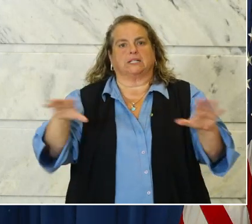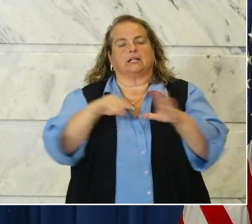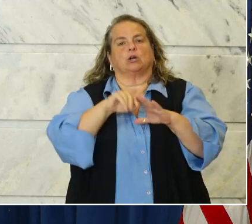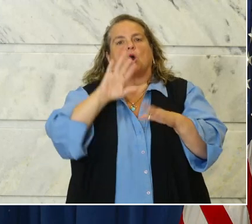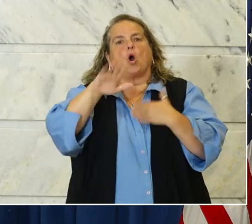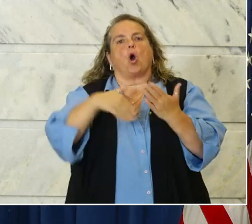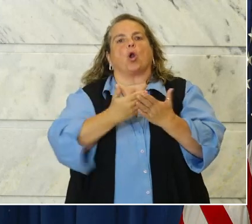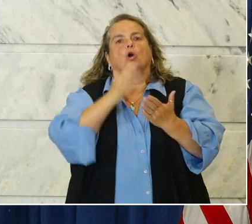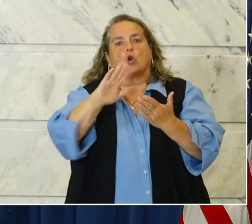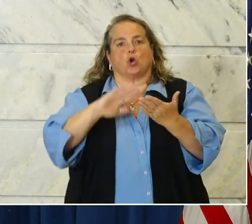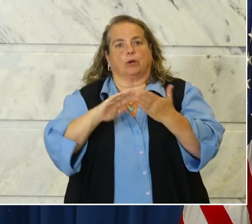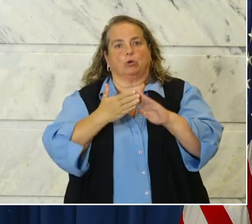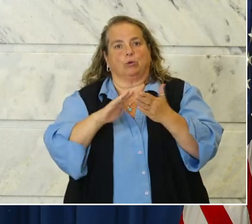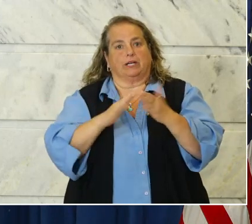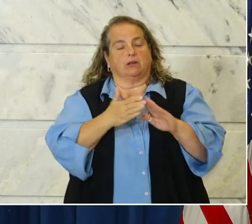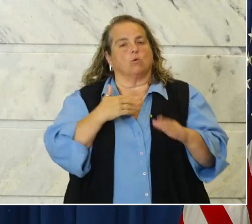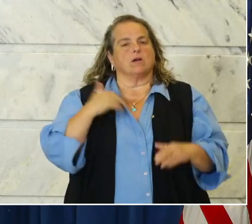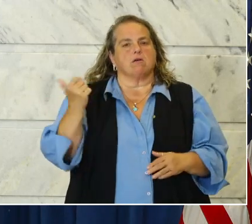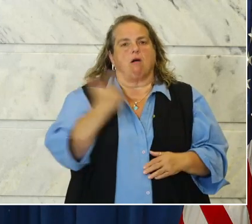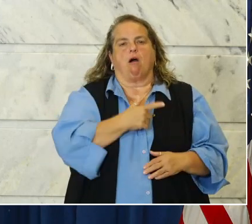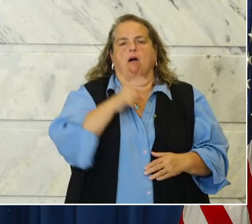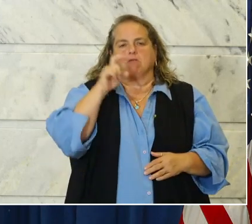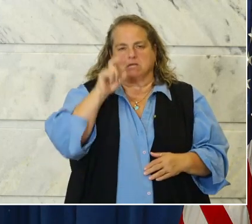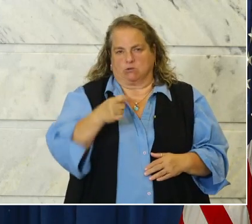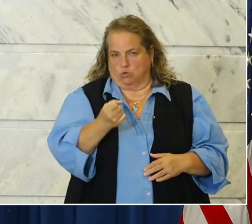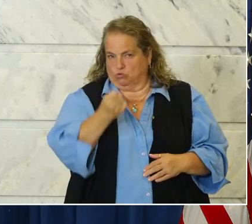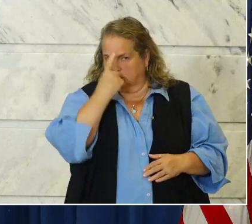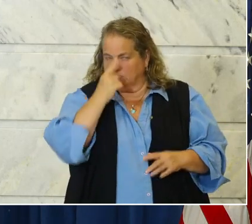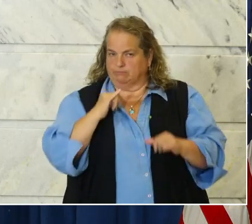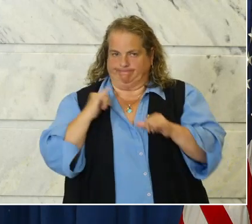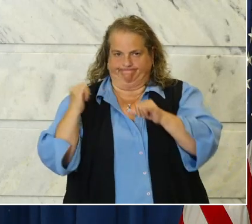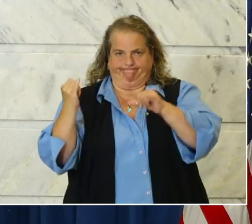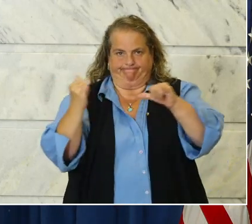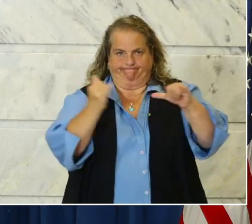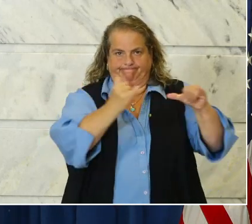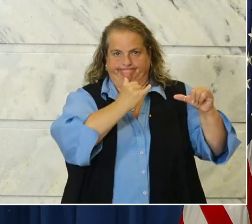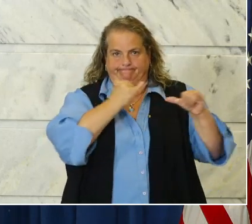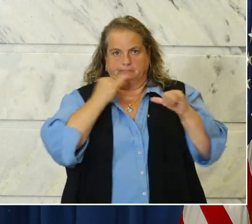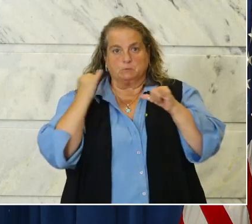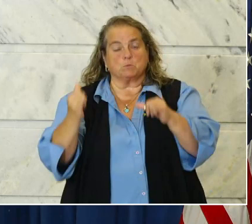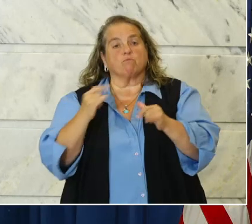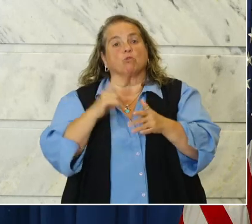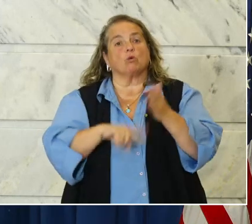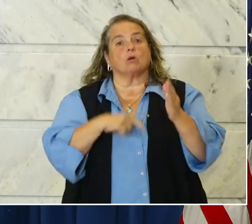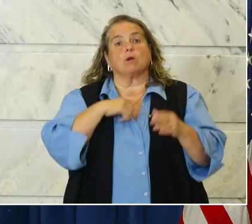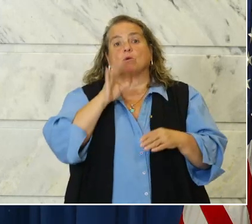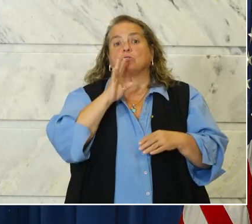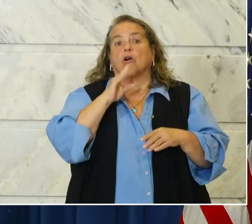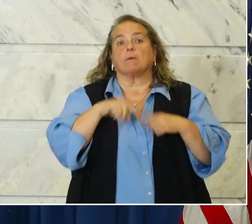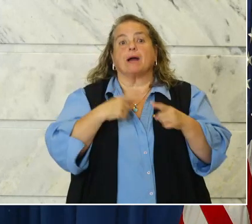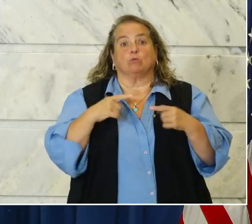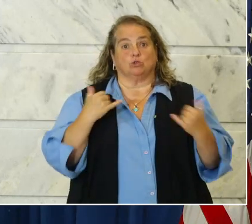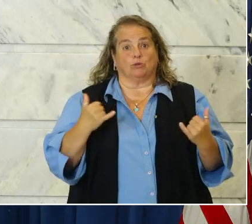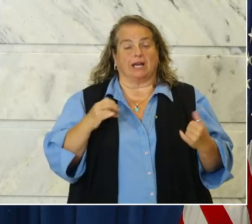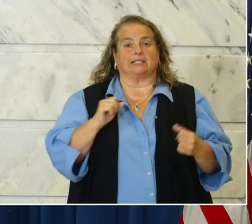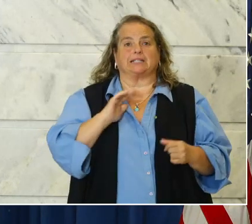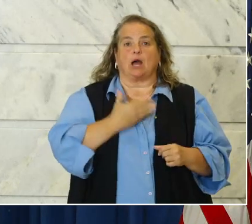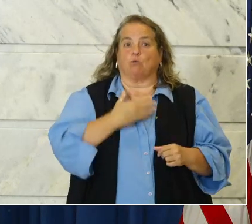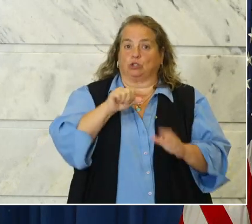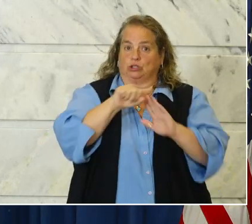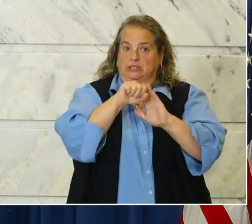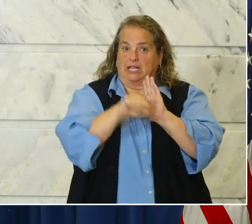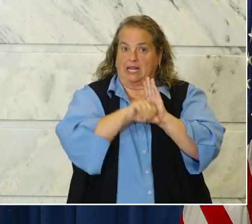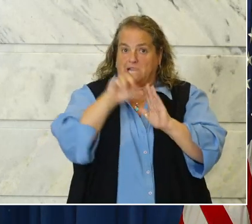be singing from the same sheet of music. And what we'll be able to talk about today is certainly our state government and the